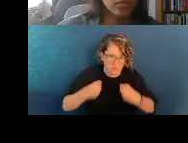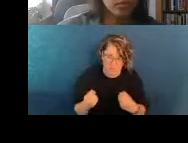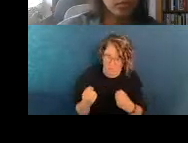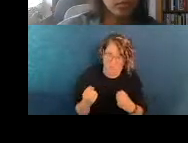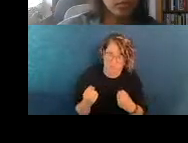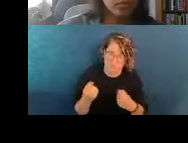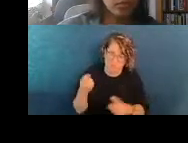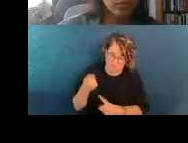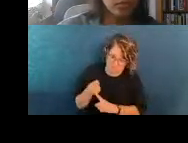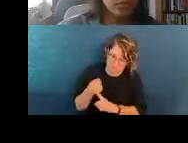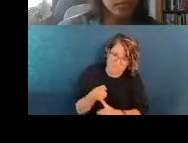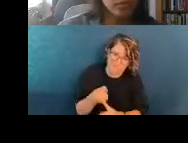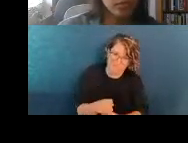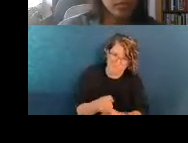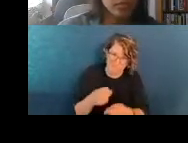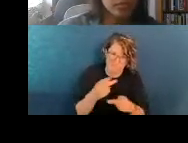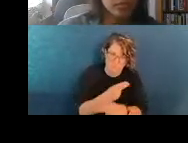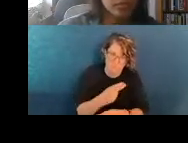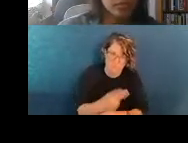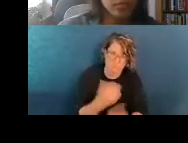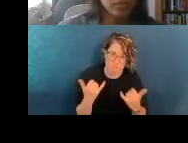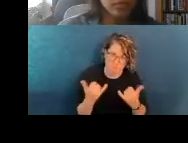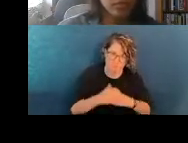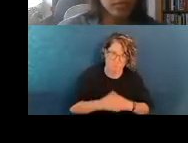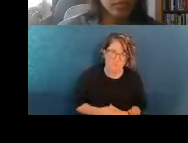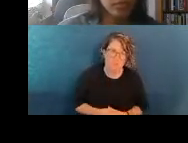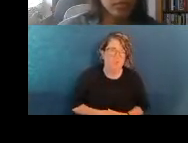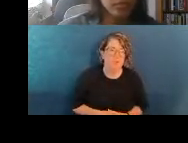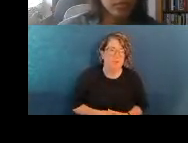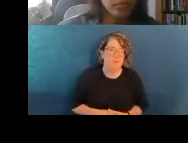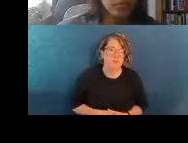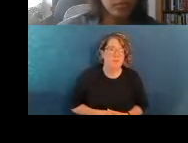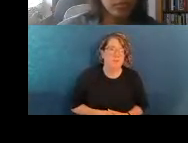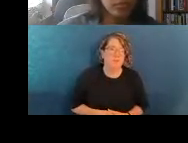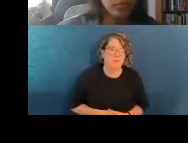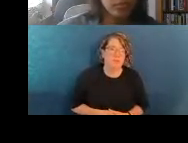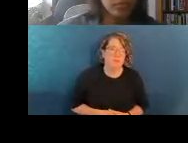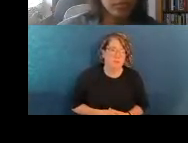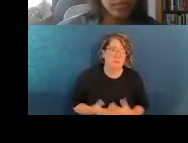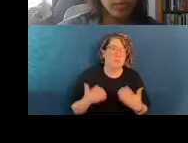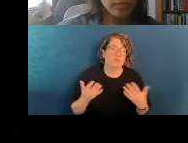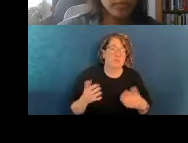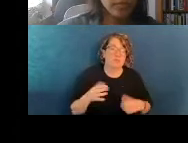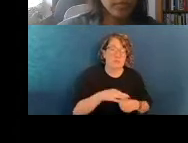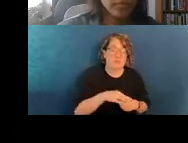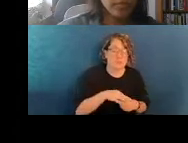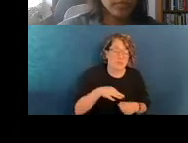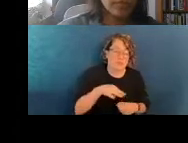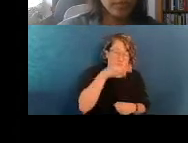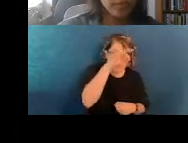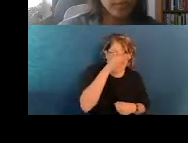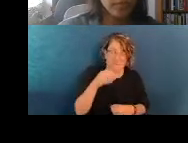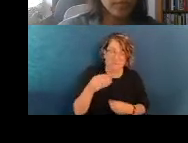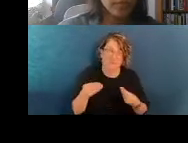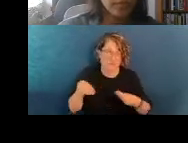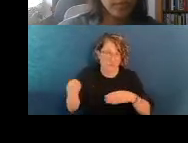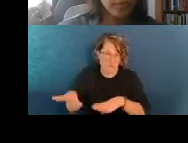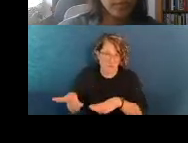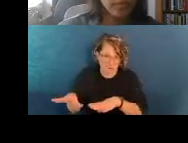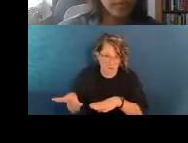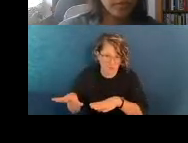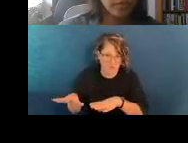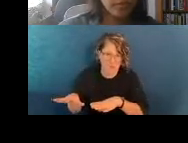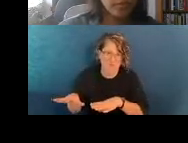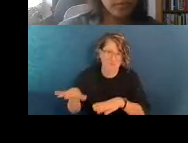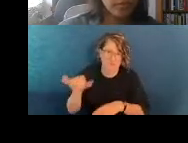the social to include elements such as spirit and land, for example. So you'll see that this list also